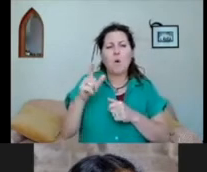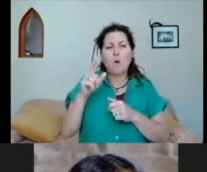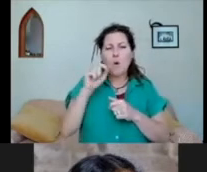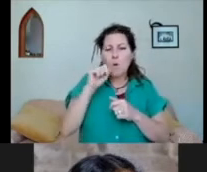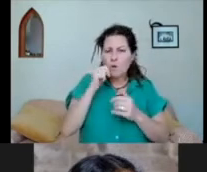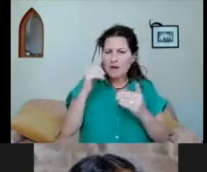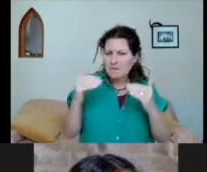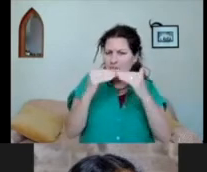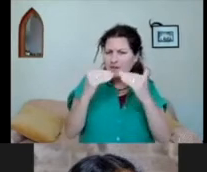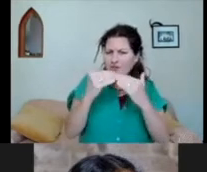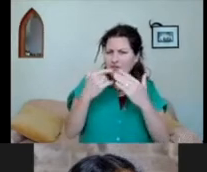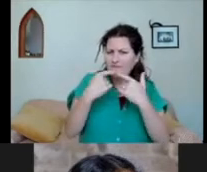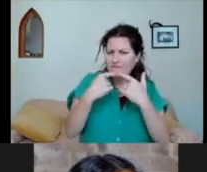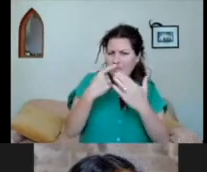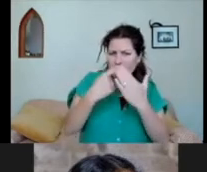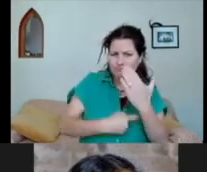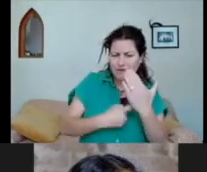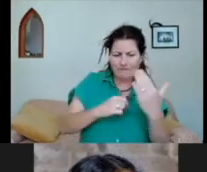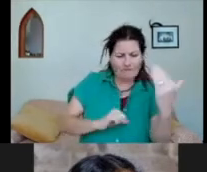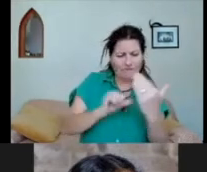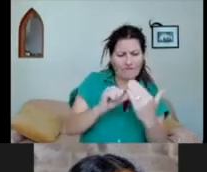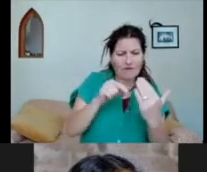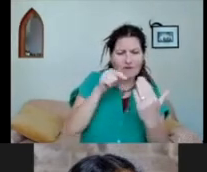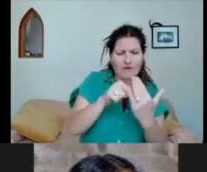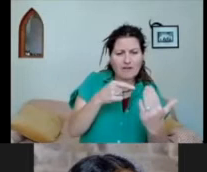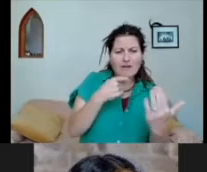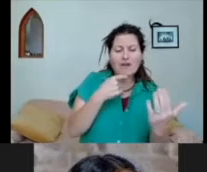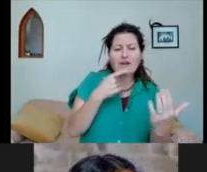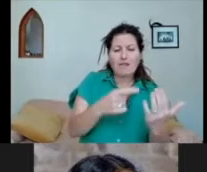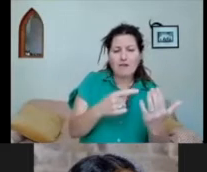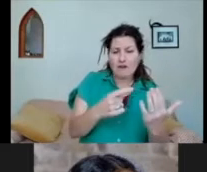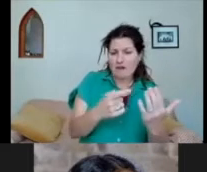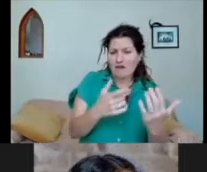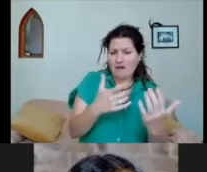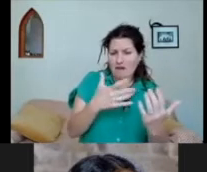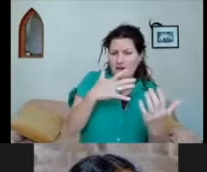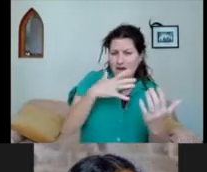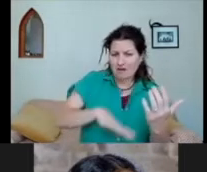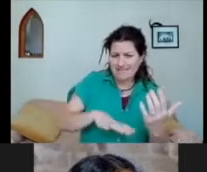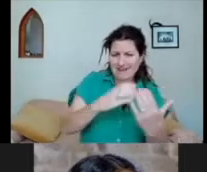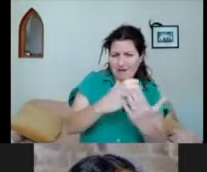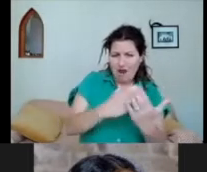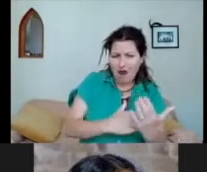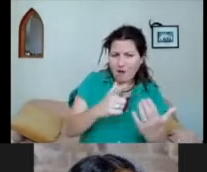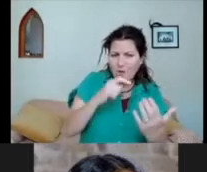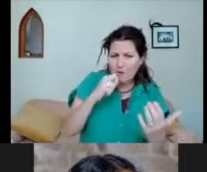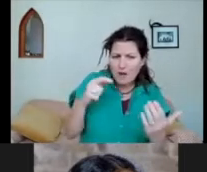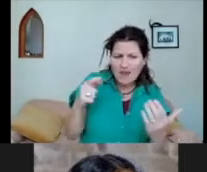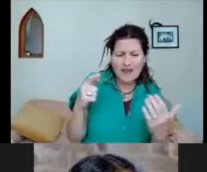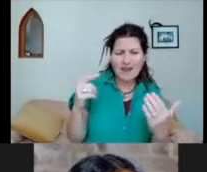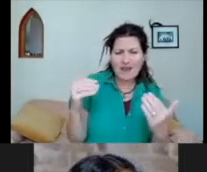brief, or does it have to be able to be presented on a graph or on a square? I think